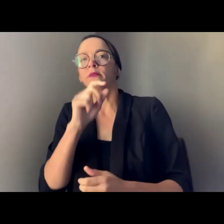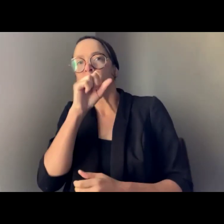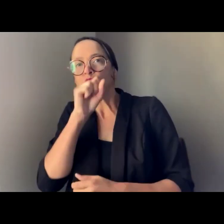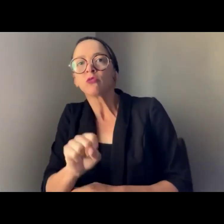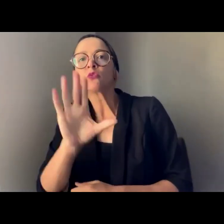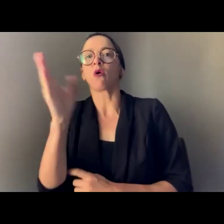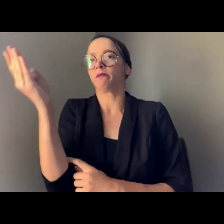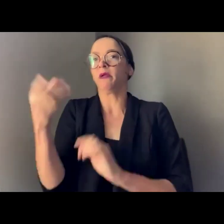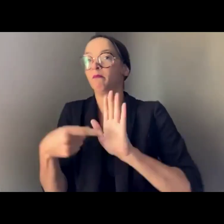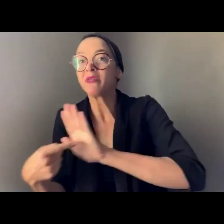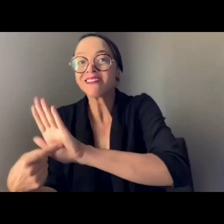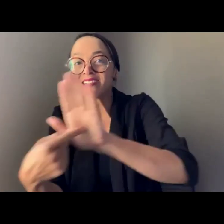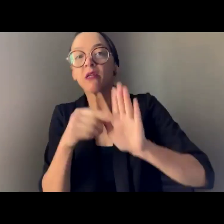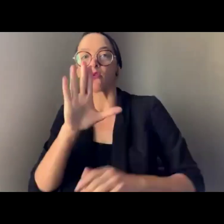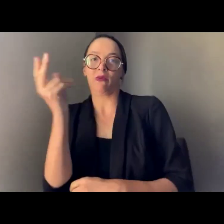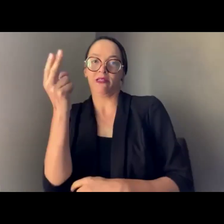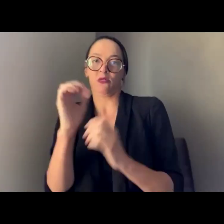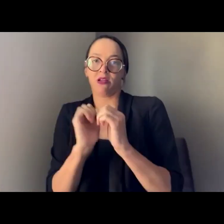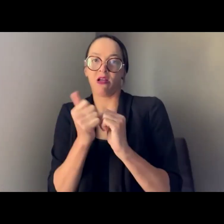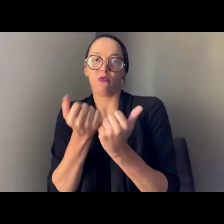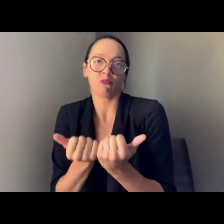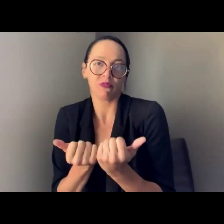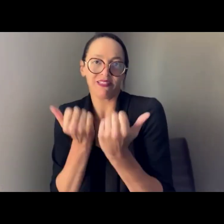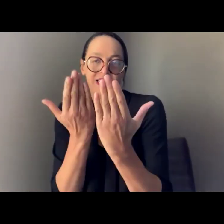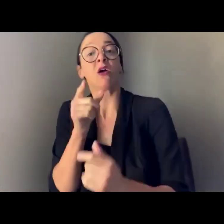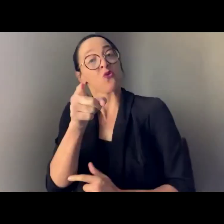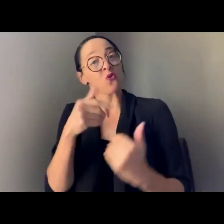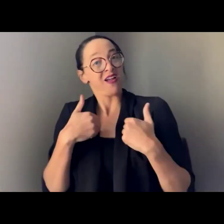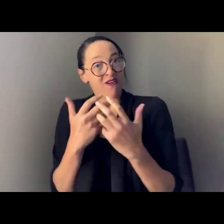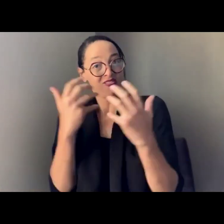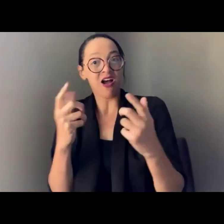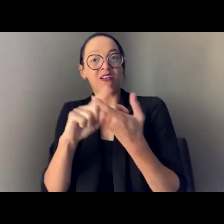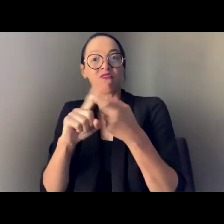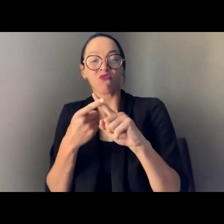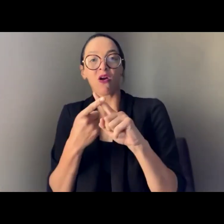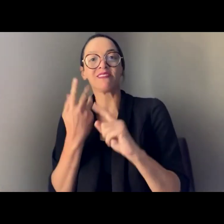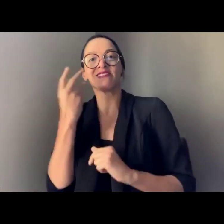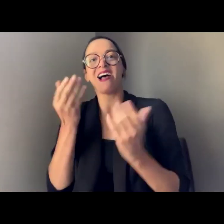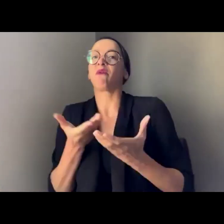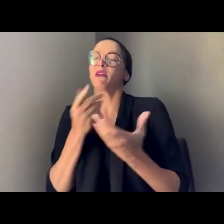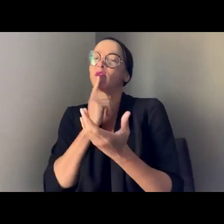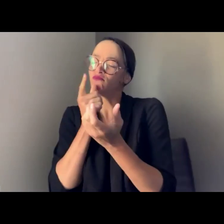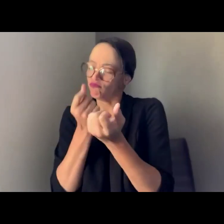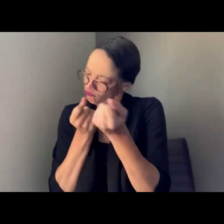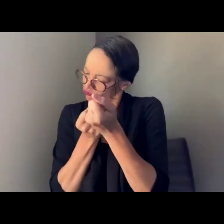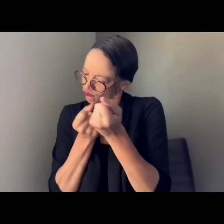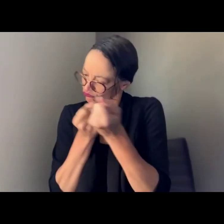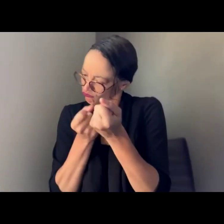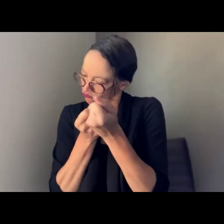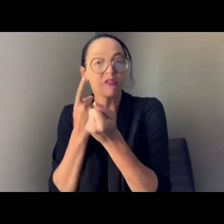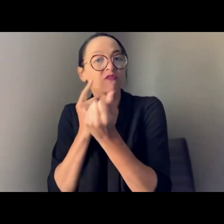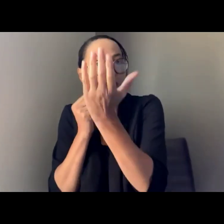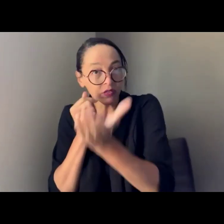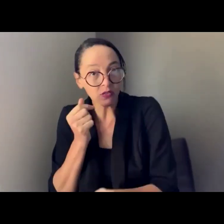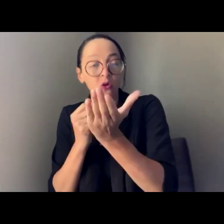this. So you got a lot of friends out here that want to work with you. And I just appreciate the fact that you're there, and that